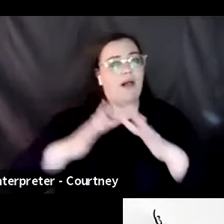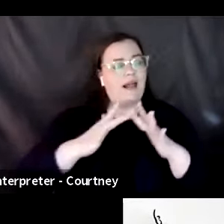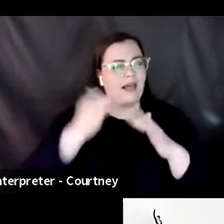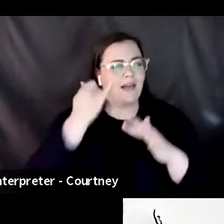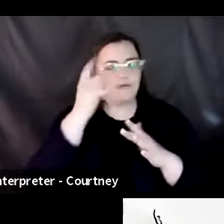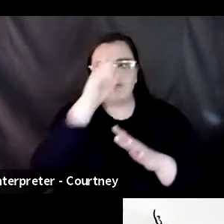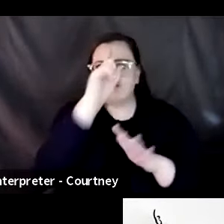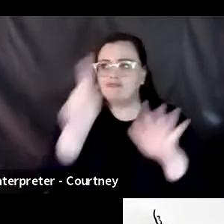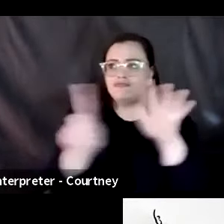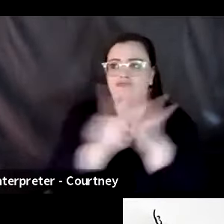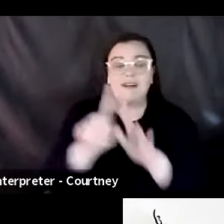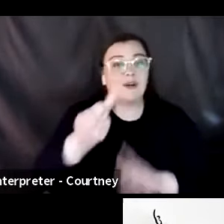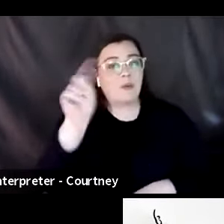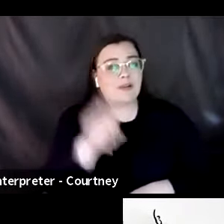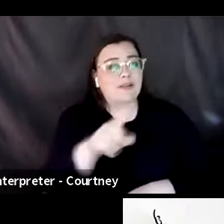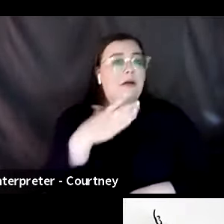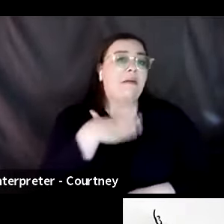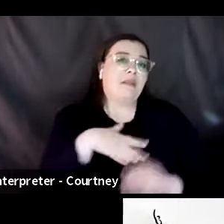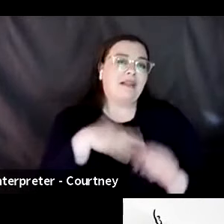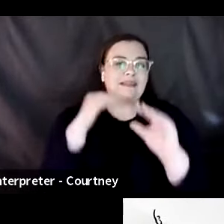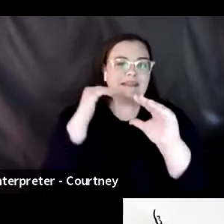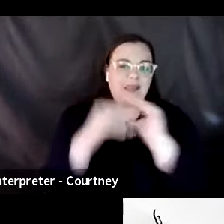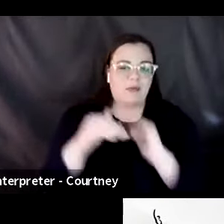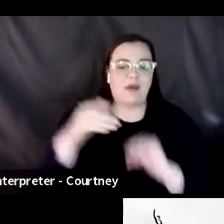today's discussion, please email